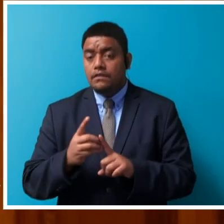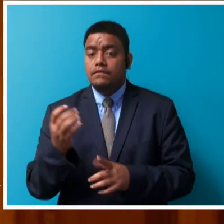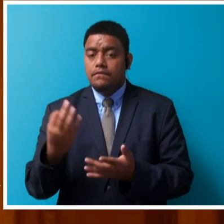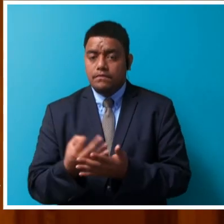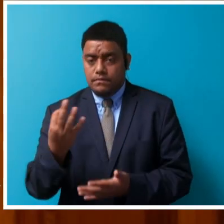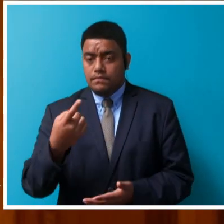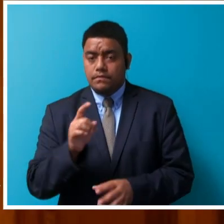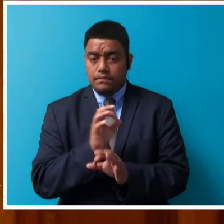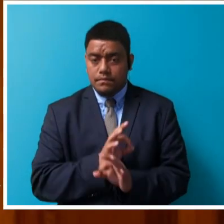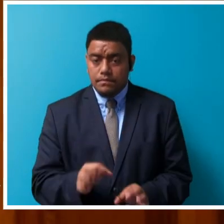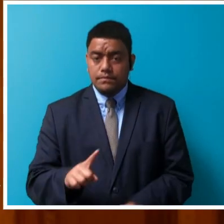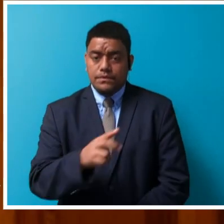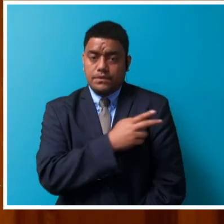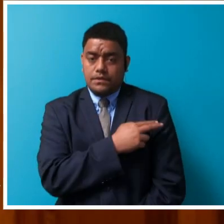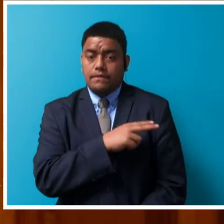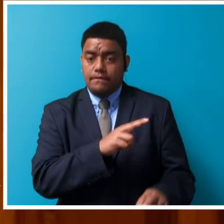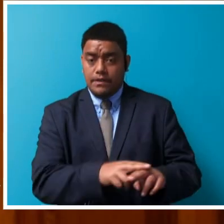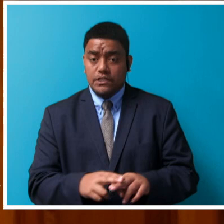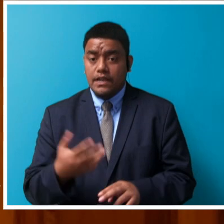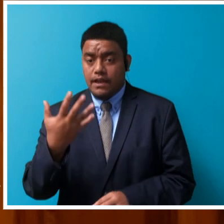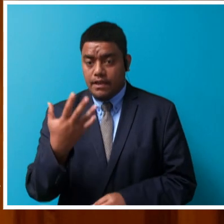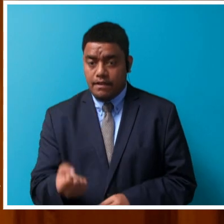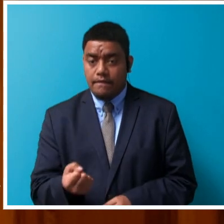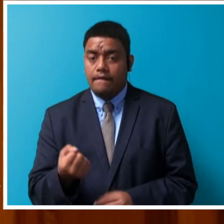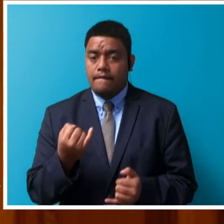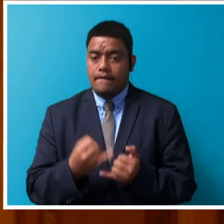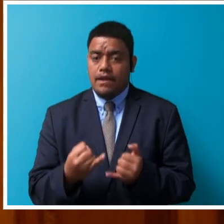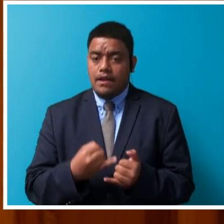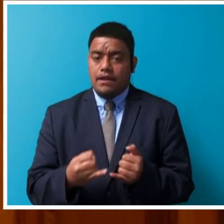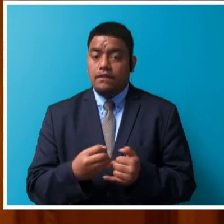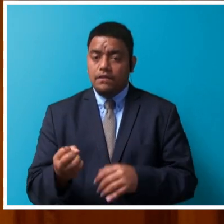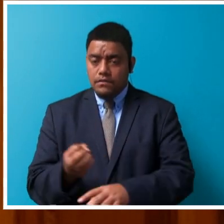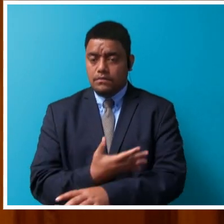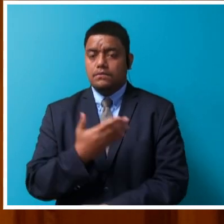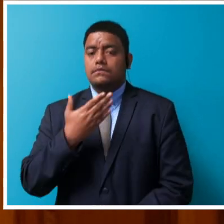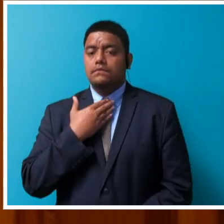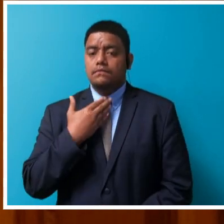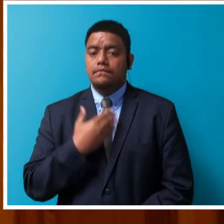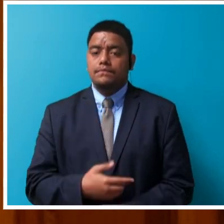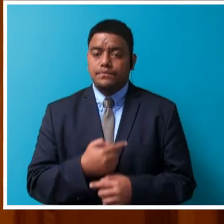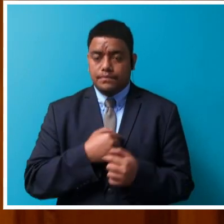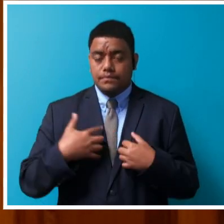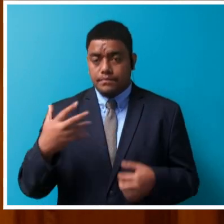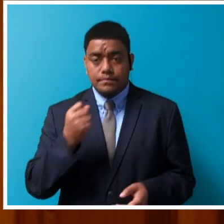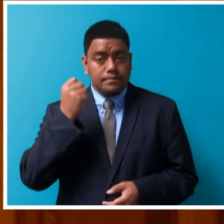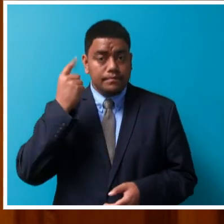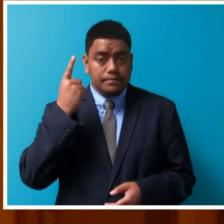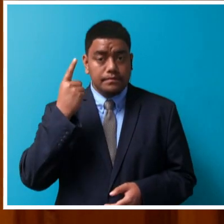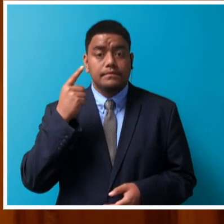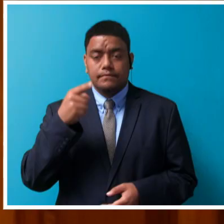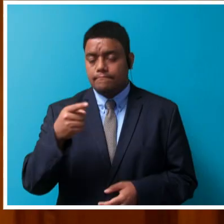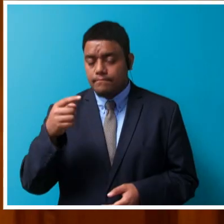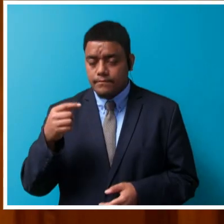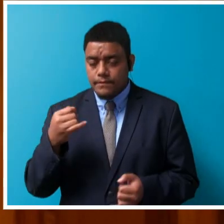or peace and security, Fiji has remained a credible and influential voice. We must recognize that diplomacy is